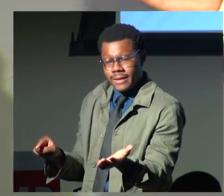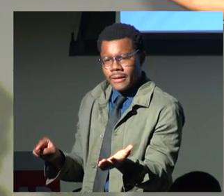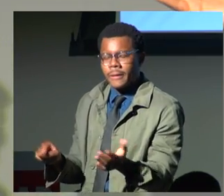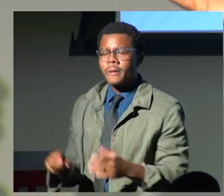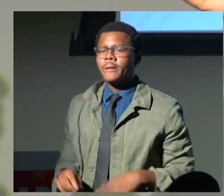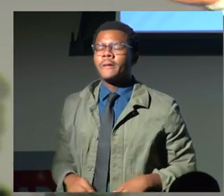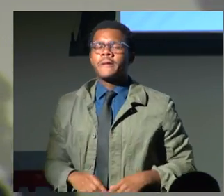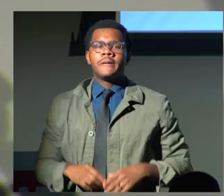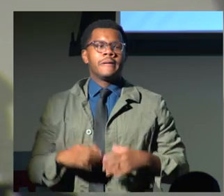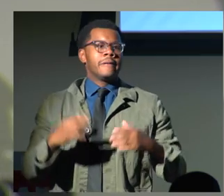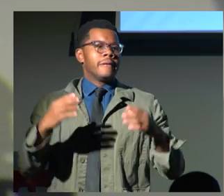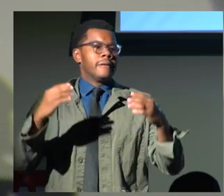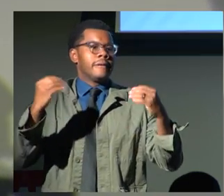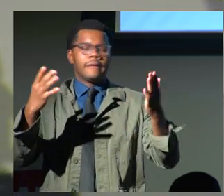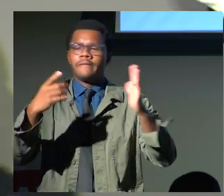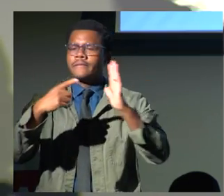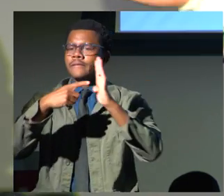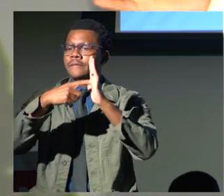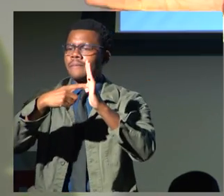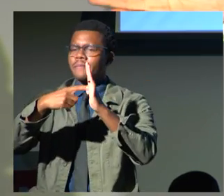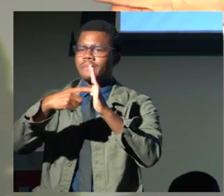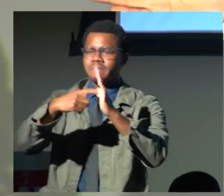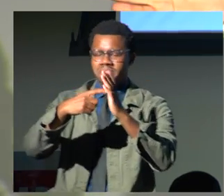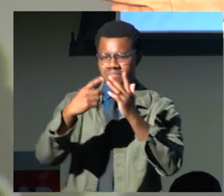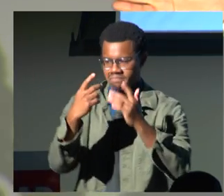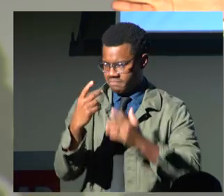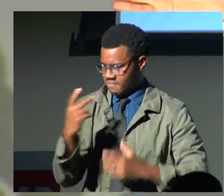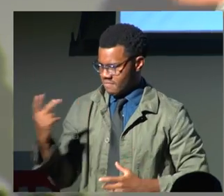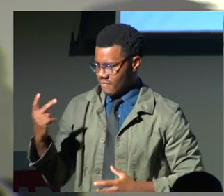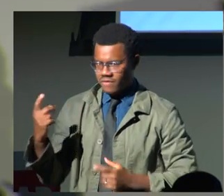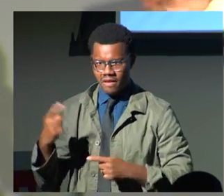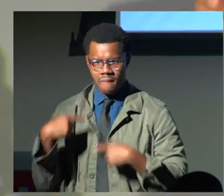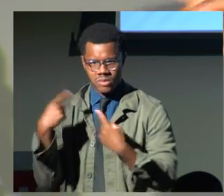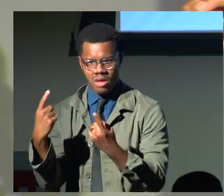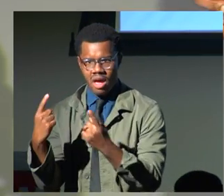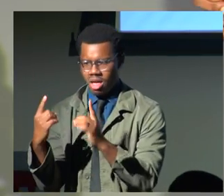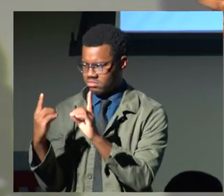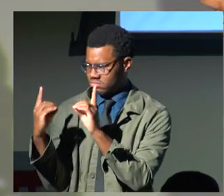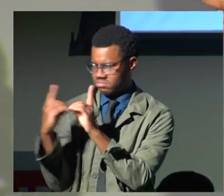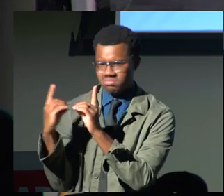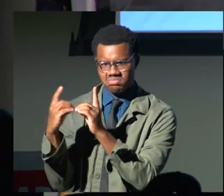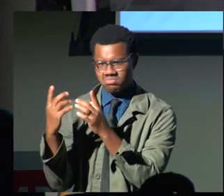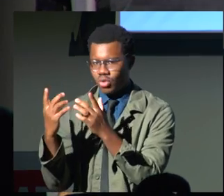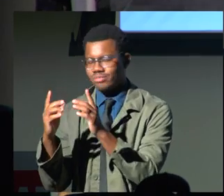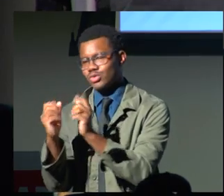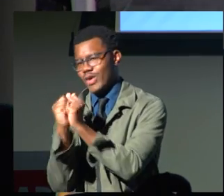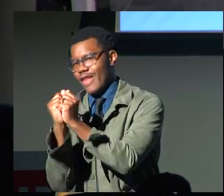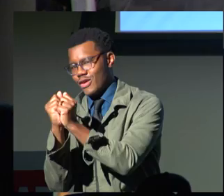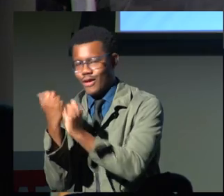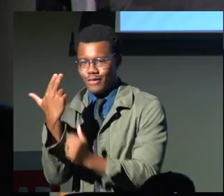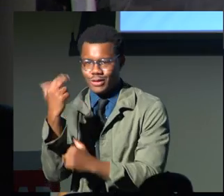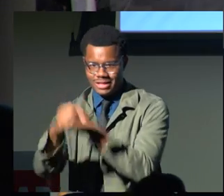Look, it's like we've been together for 13 years. Now, when I first met you,